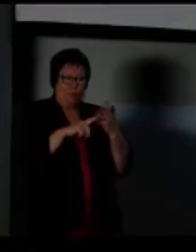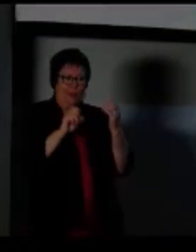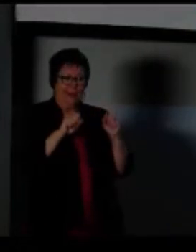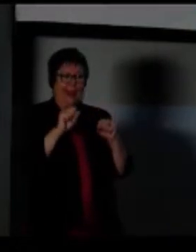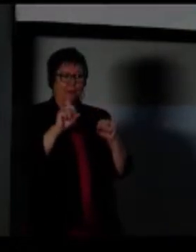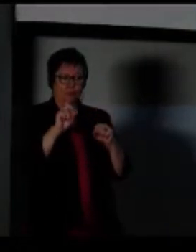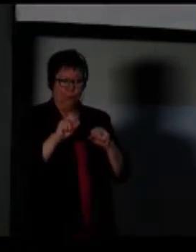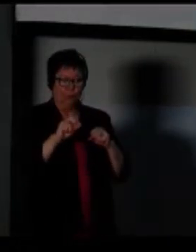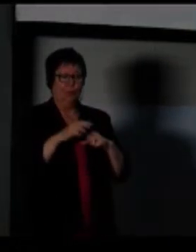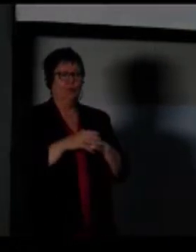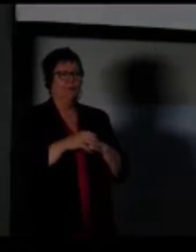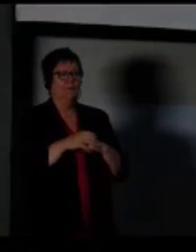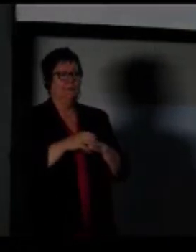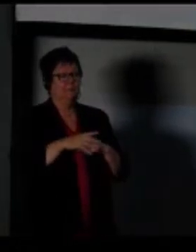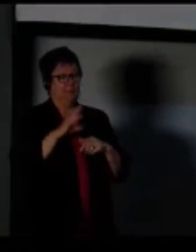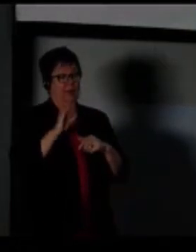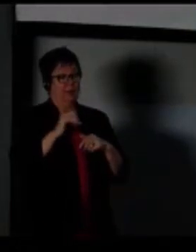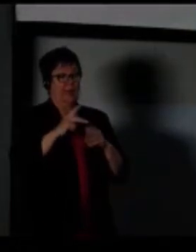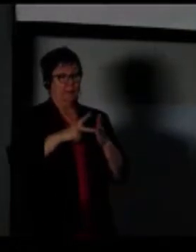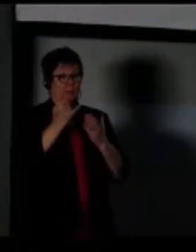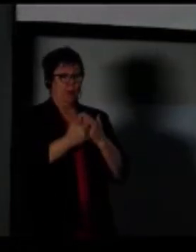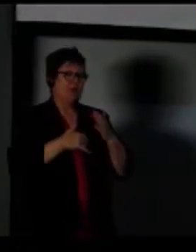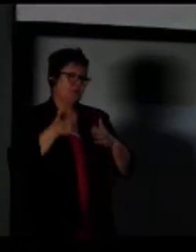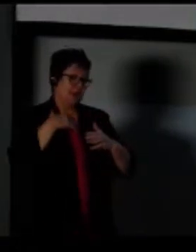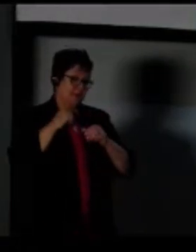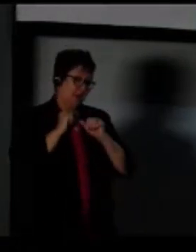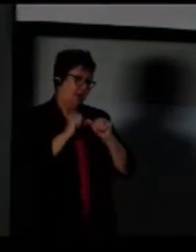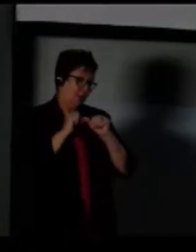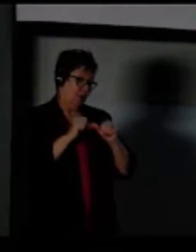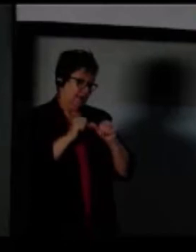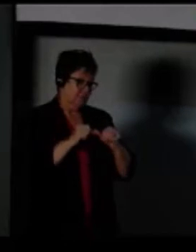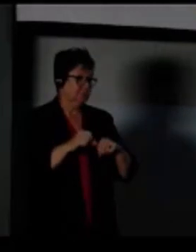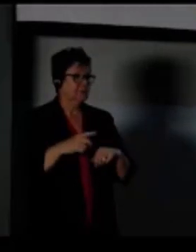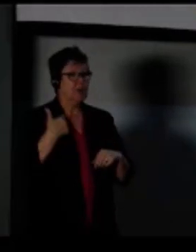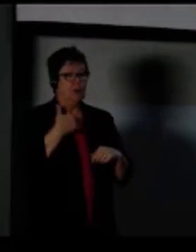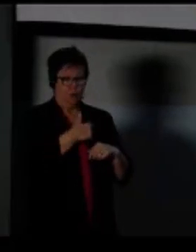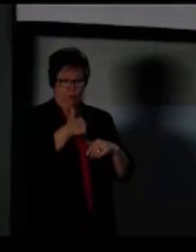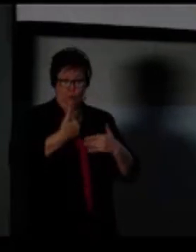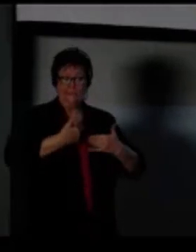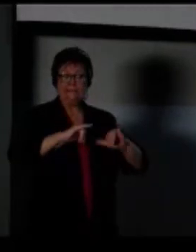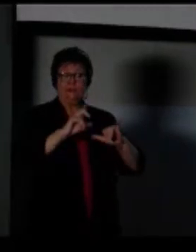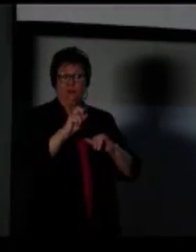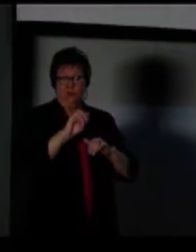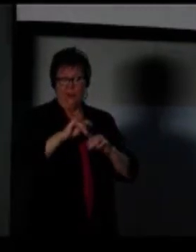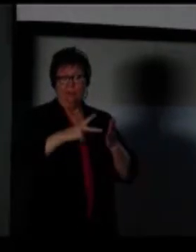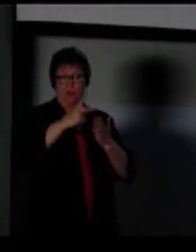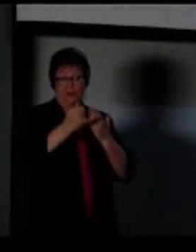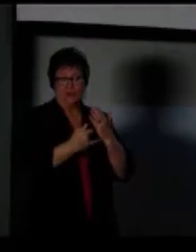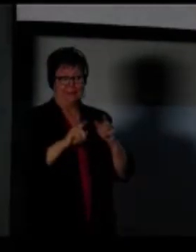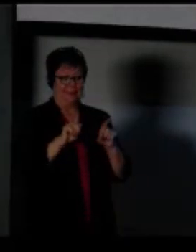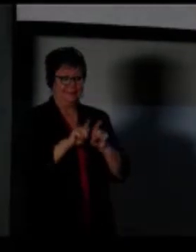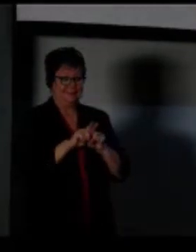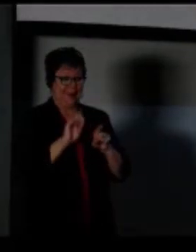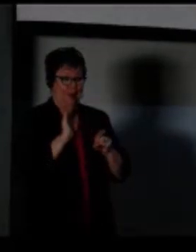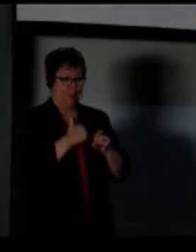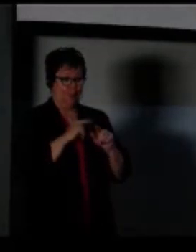ongoing project that we are still doing as our digital team grows, which is,